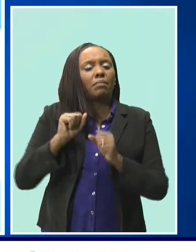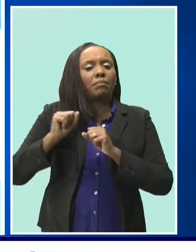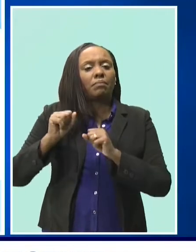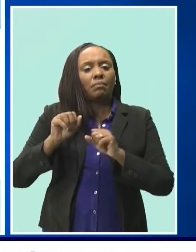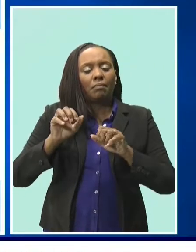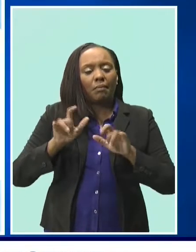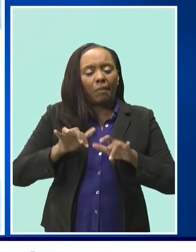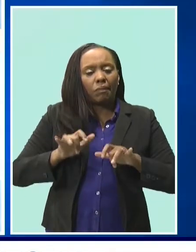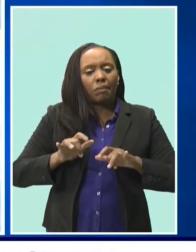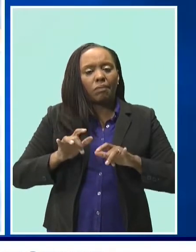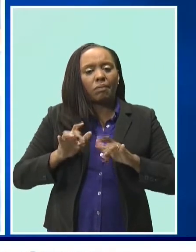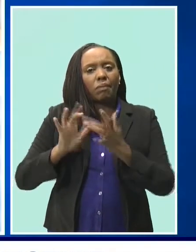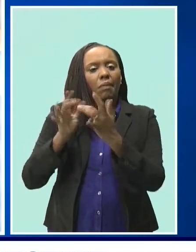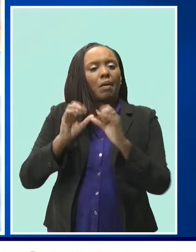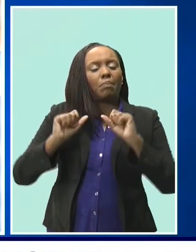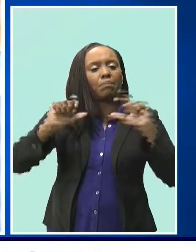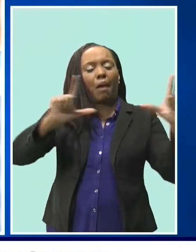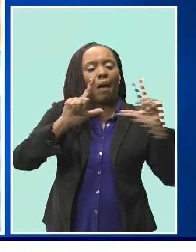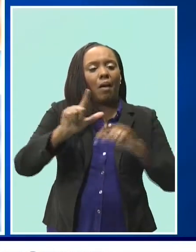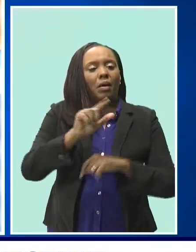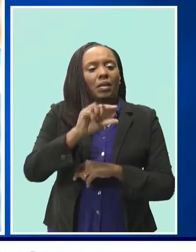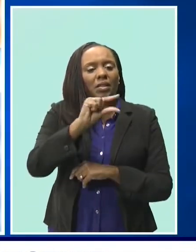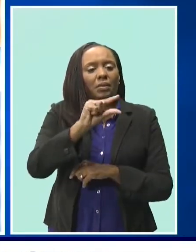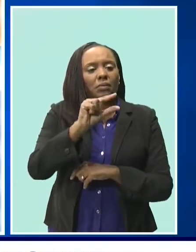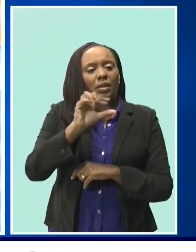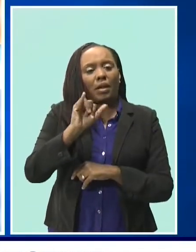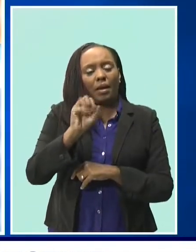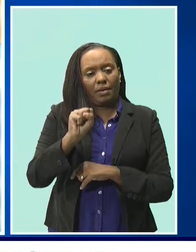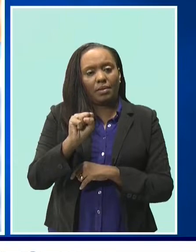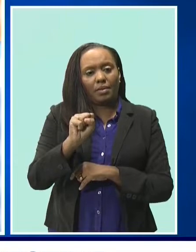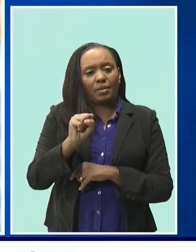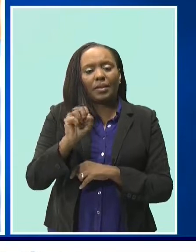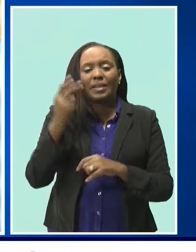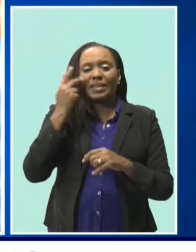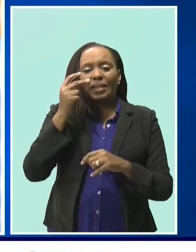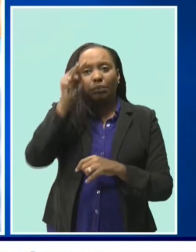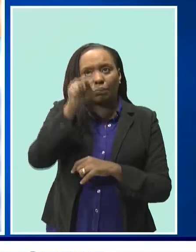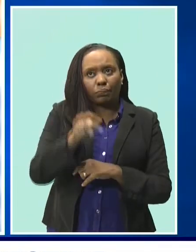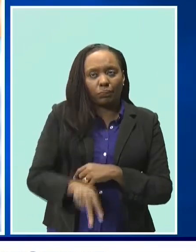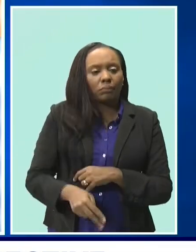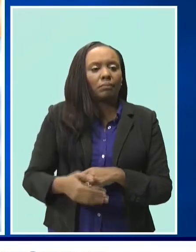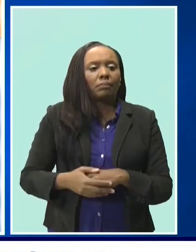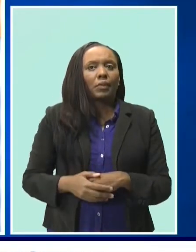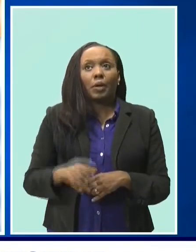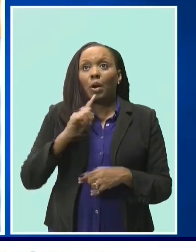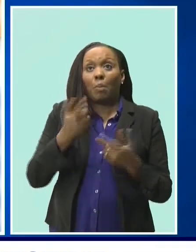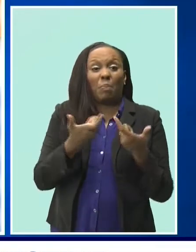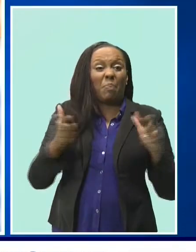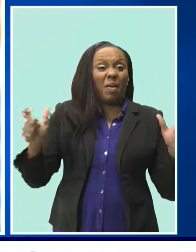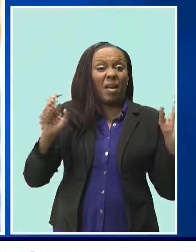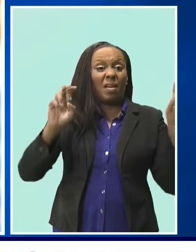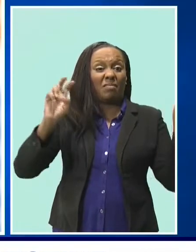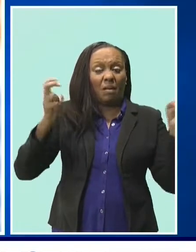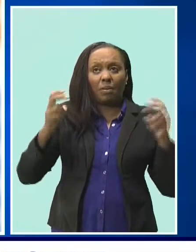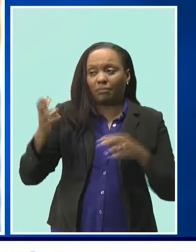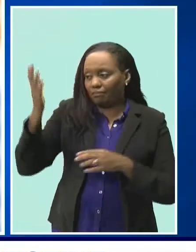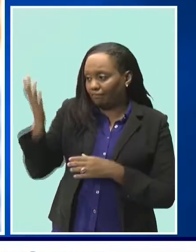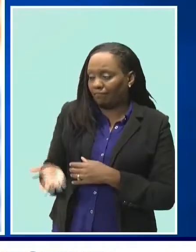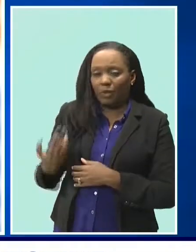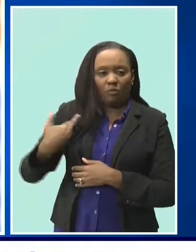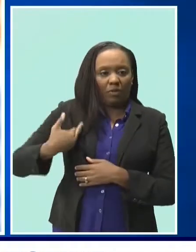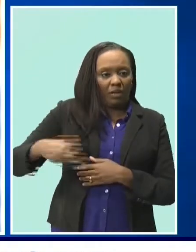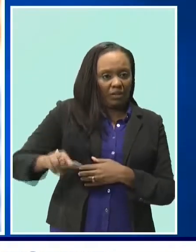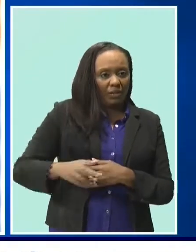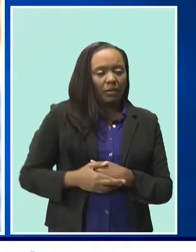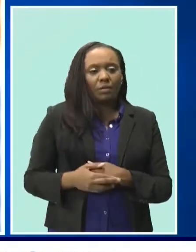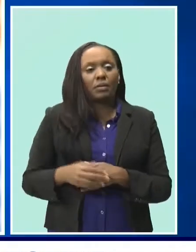Services website. Another hot-button topic has been places of religious worship. Now, while they have reopened, there are some